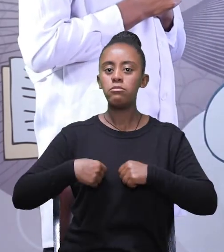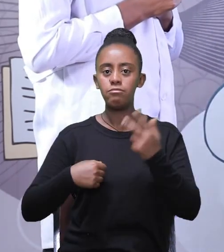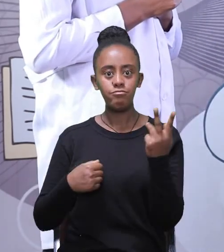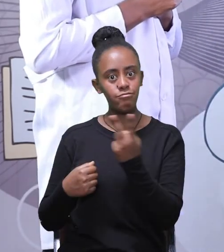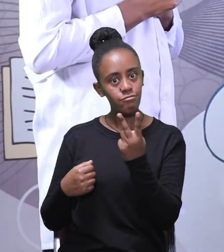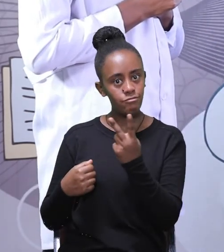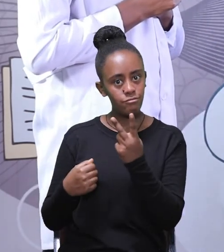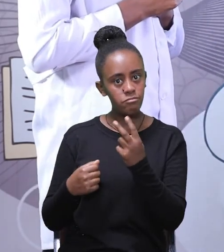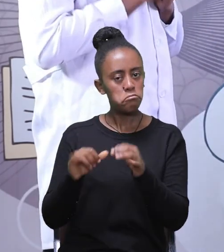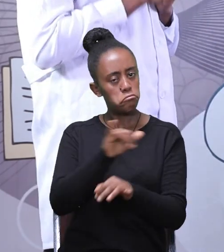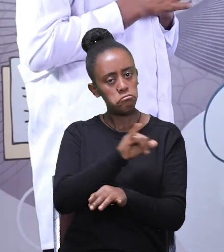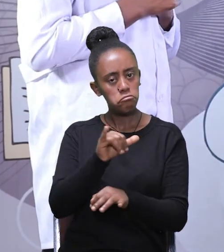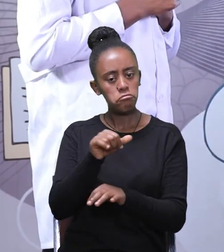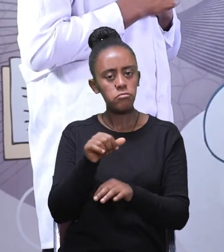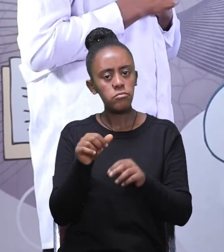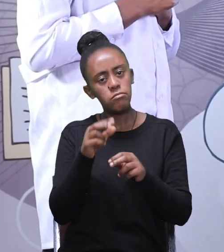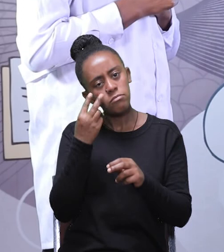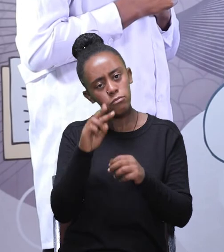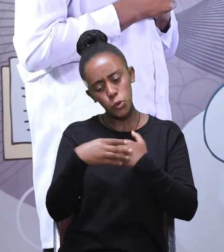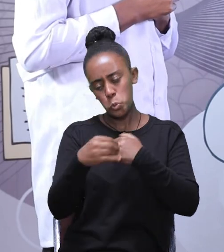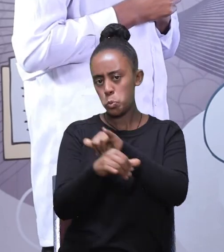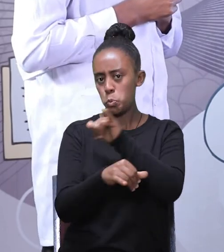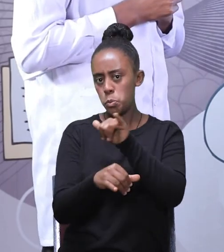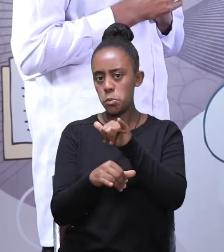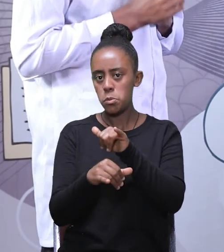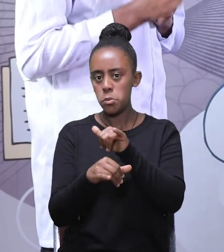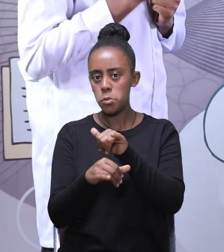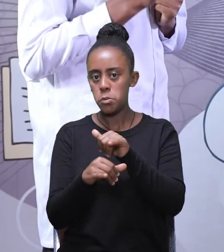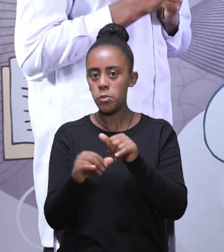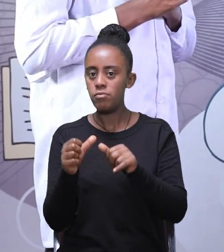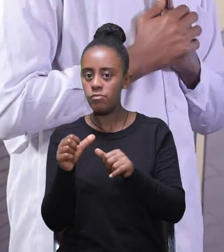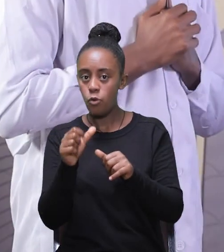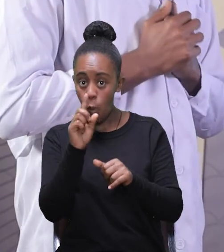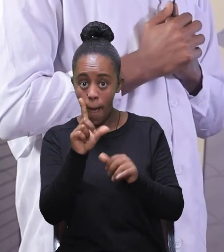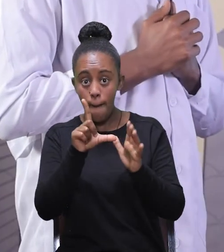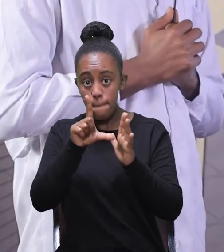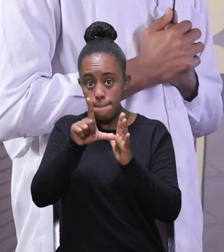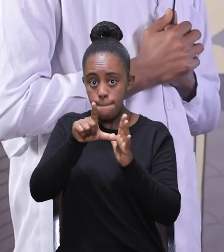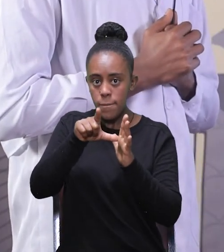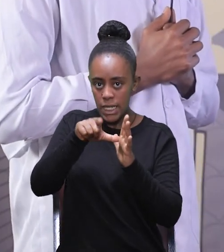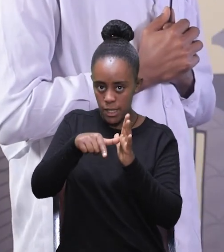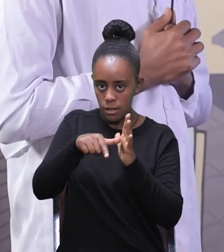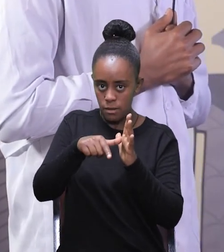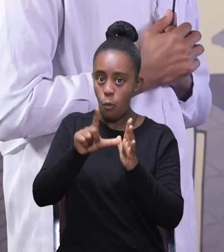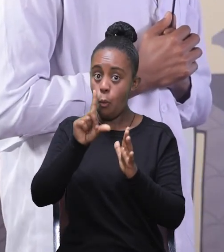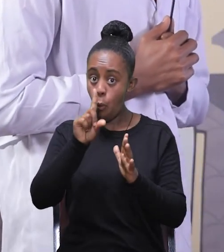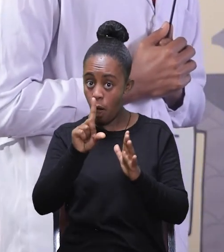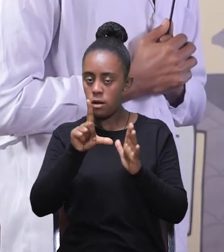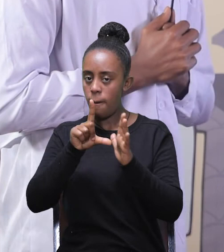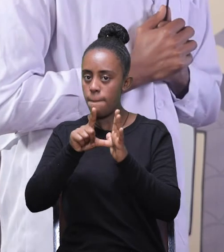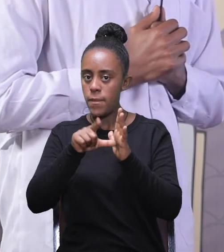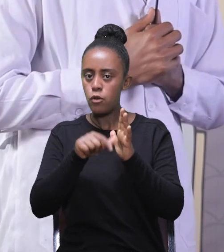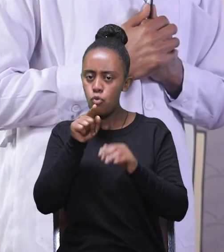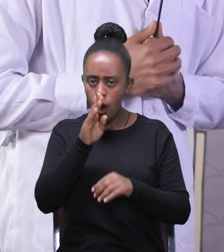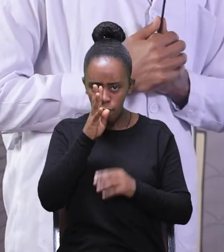So, in terms of this example, student, I give you 1 minute for this question. You have to